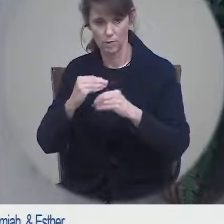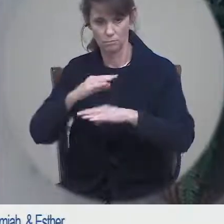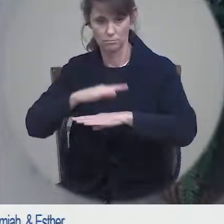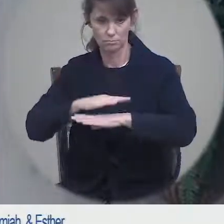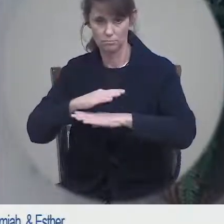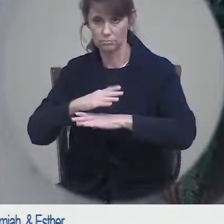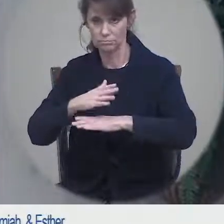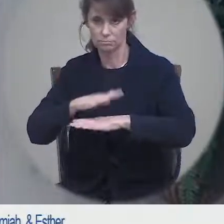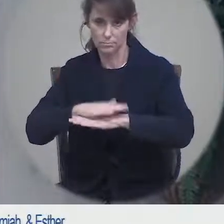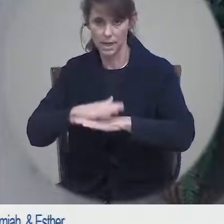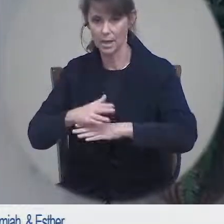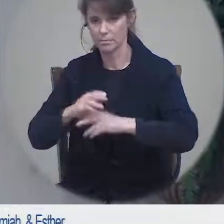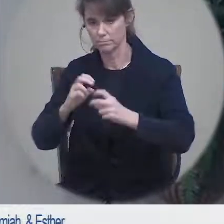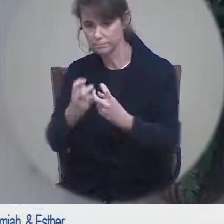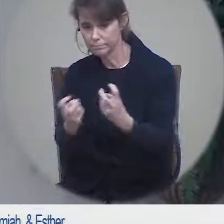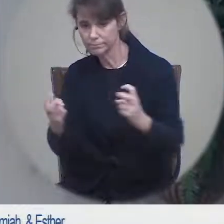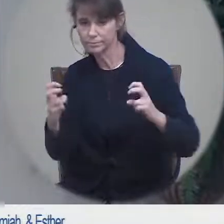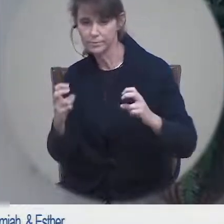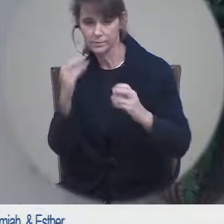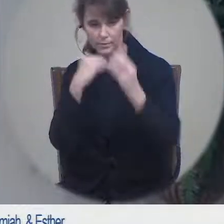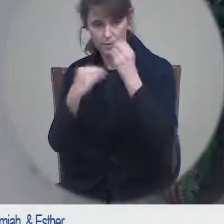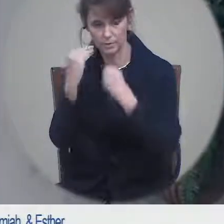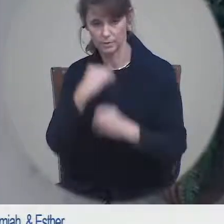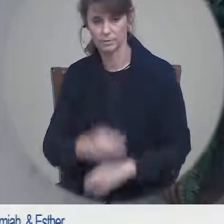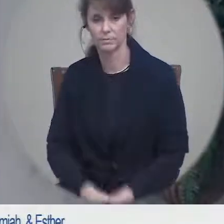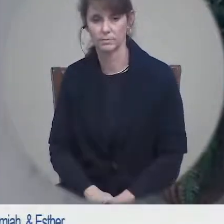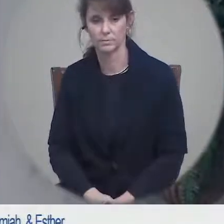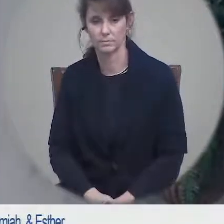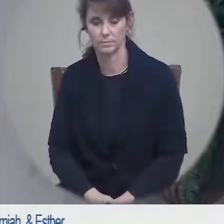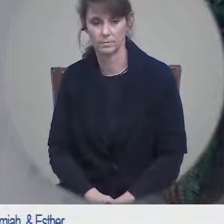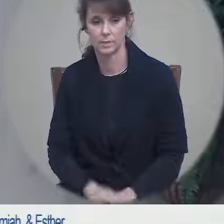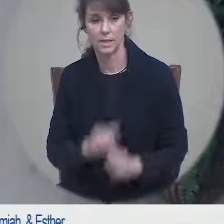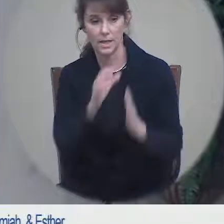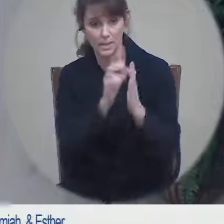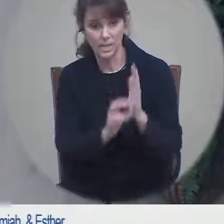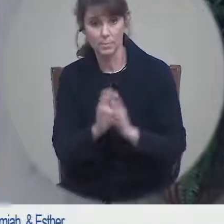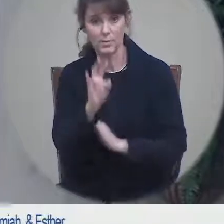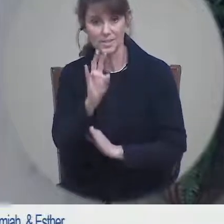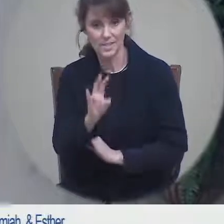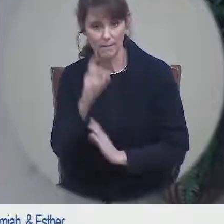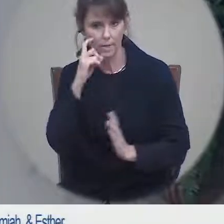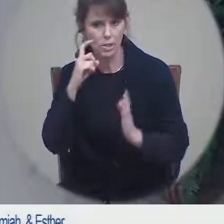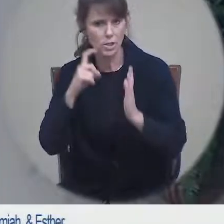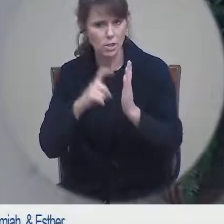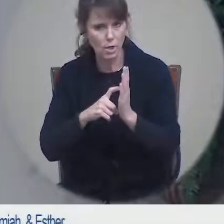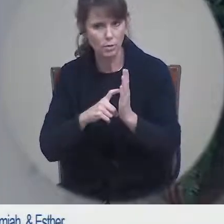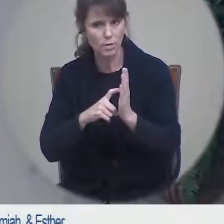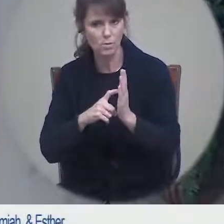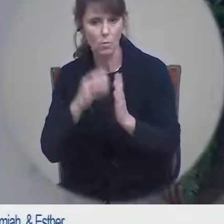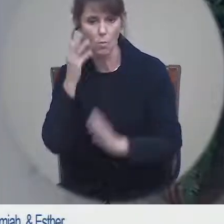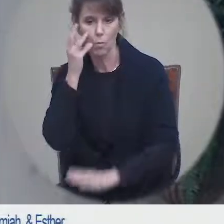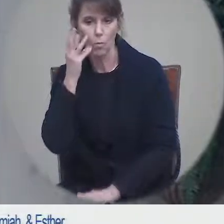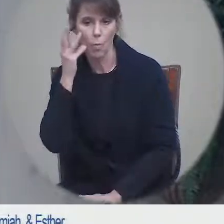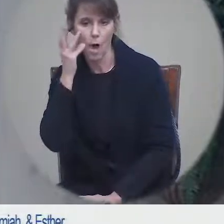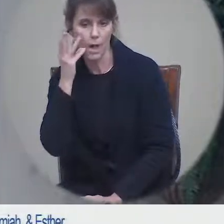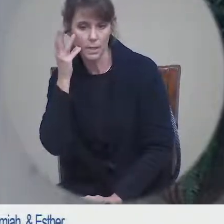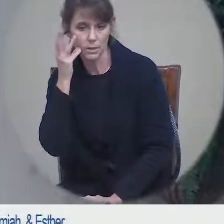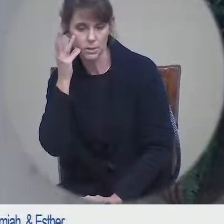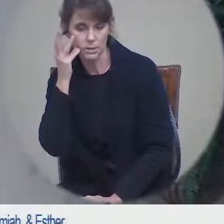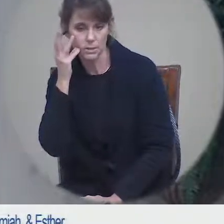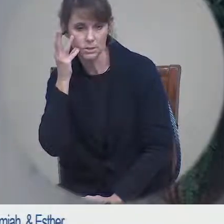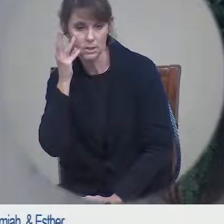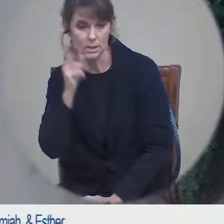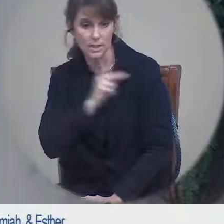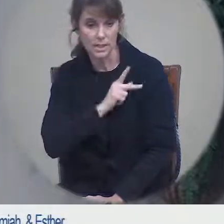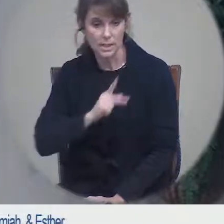different times in chapter 7 that we see the king drinking wine or Haman drinking wine. And most notably, I